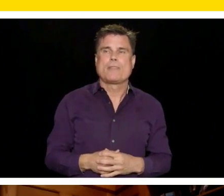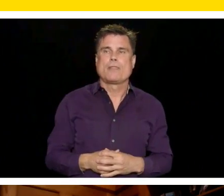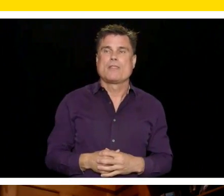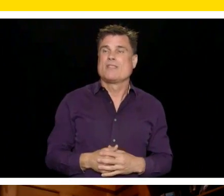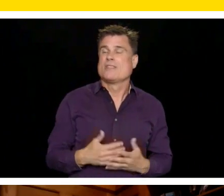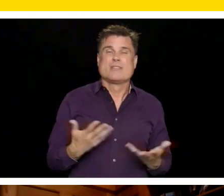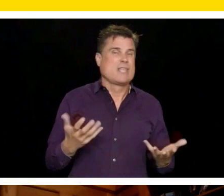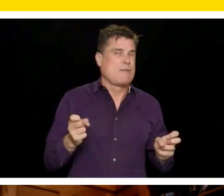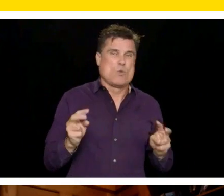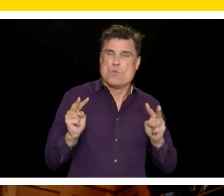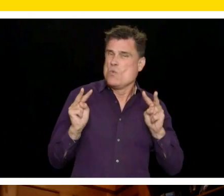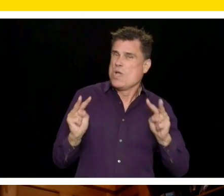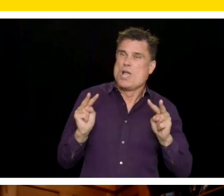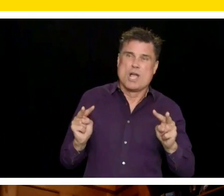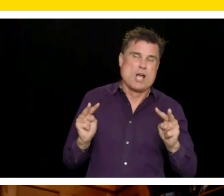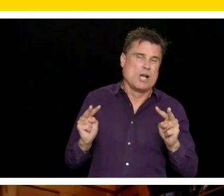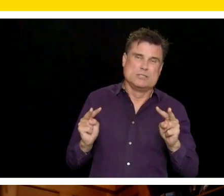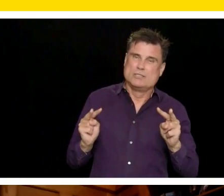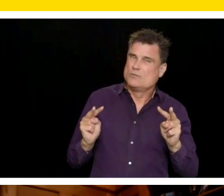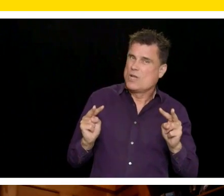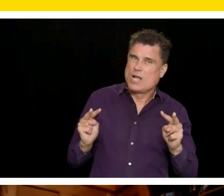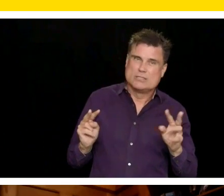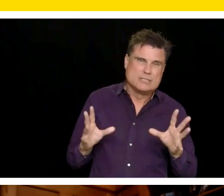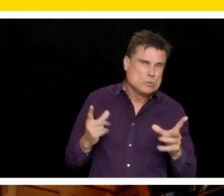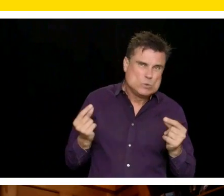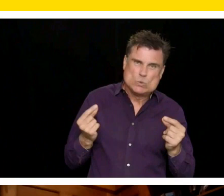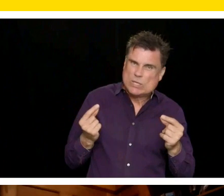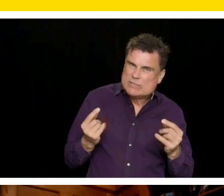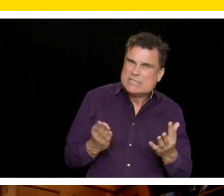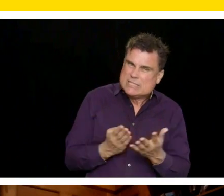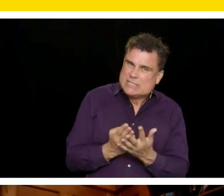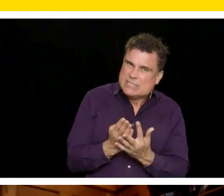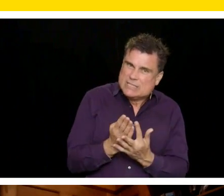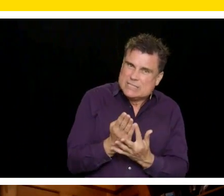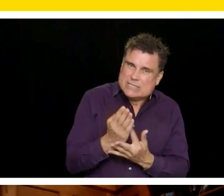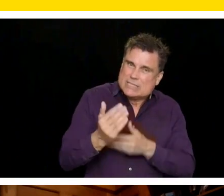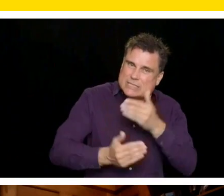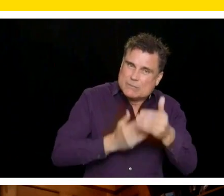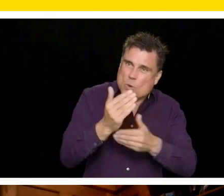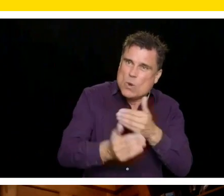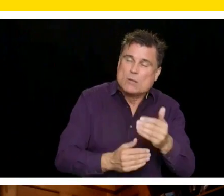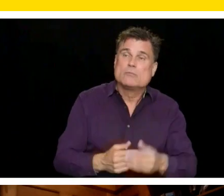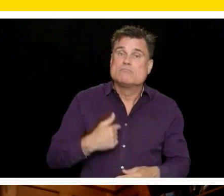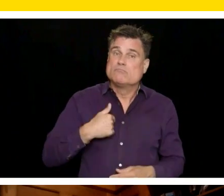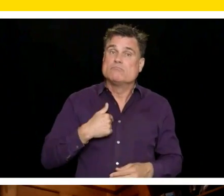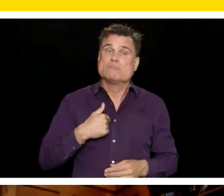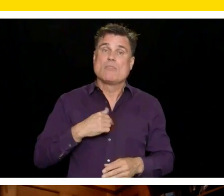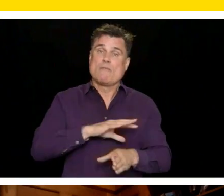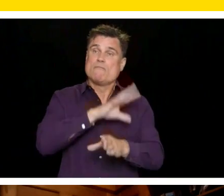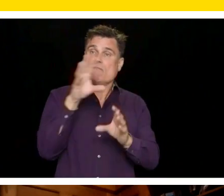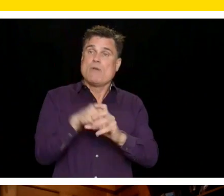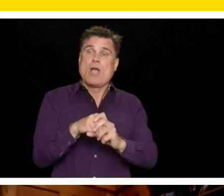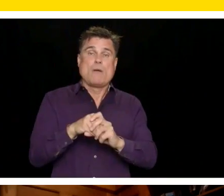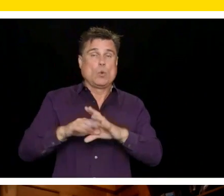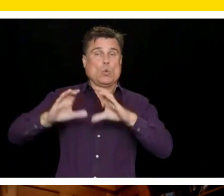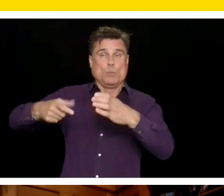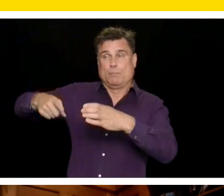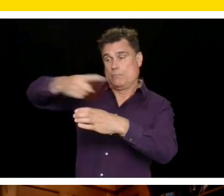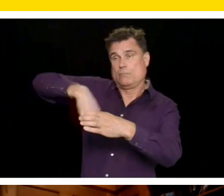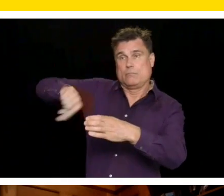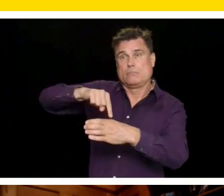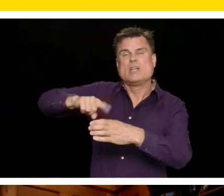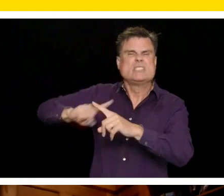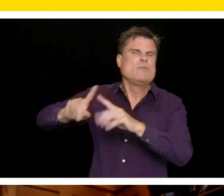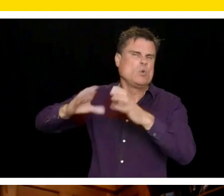our small business roundtable that is part of one of our functions with government, but also with businesses all around the province,